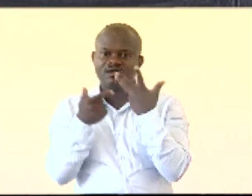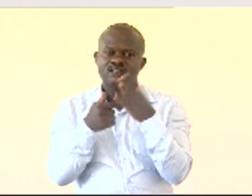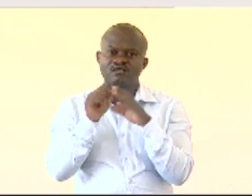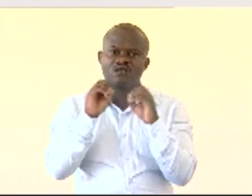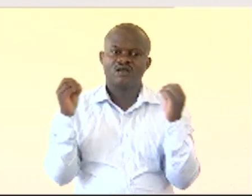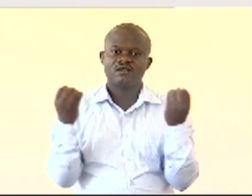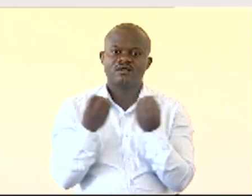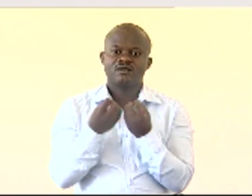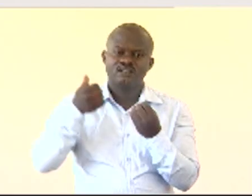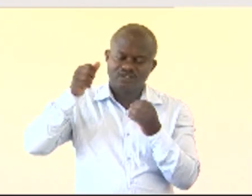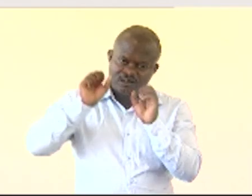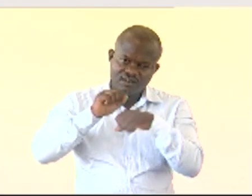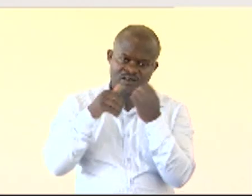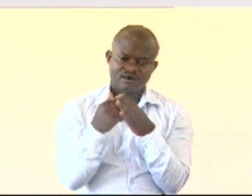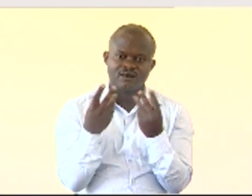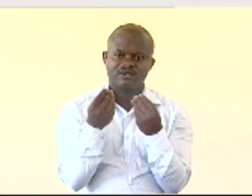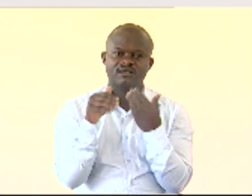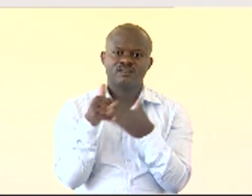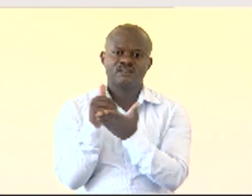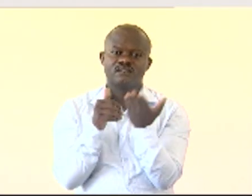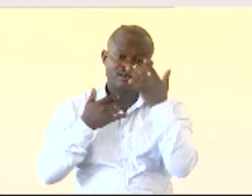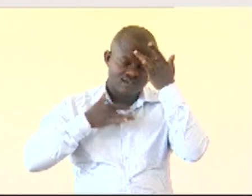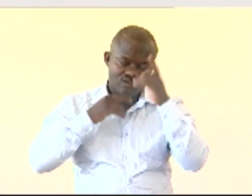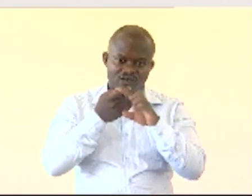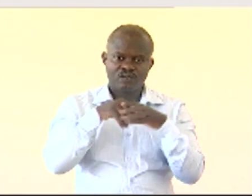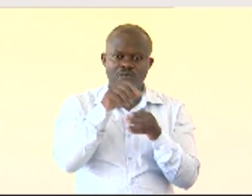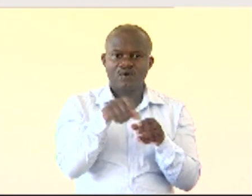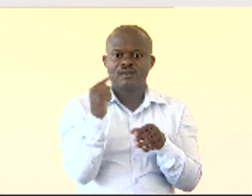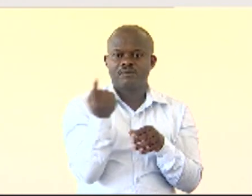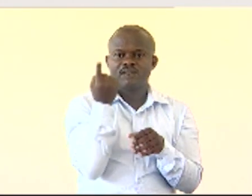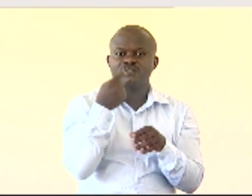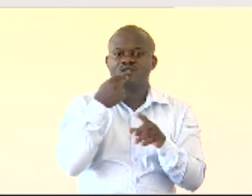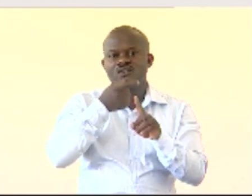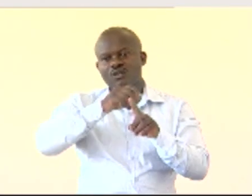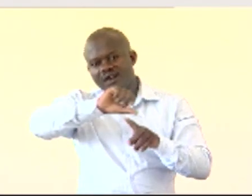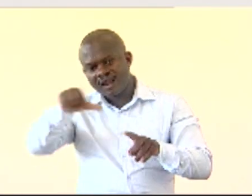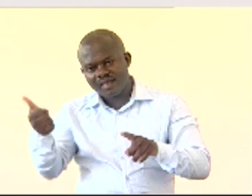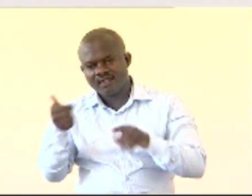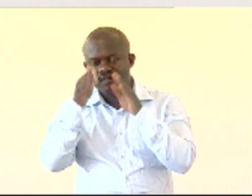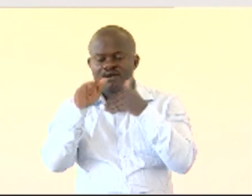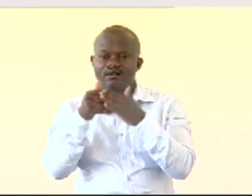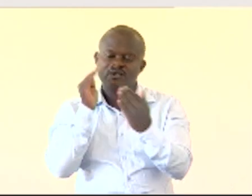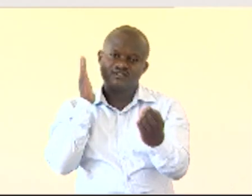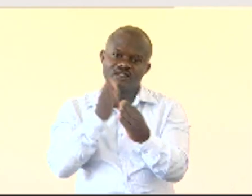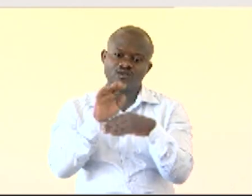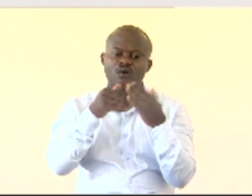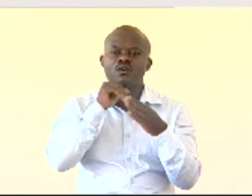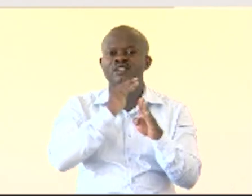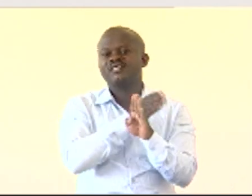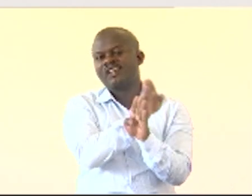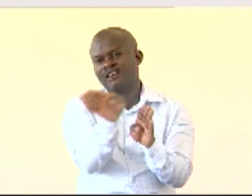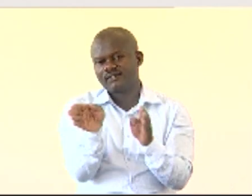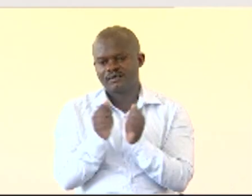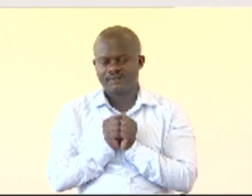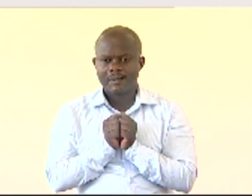organisms can easily spread the disease from one person to another, either direct or indirect.